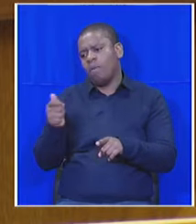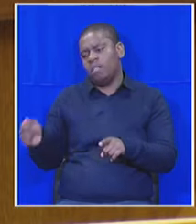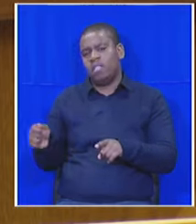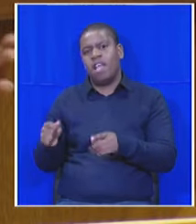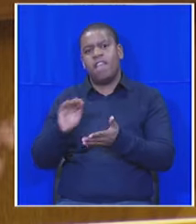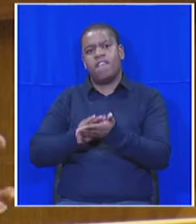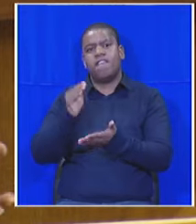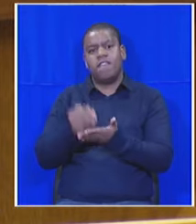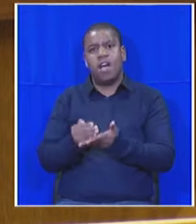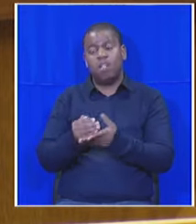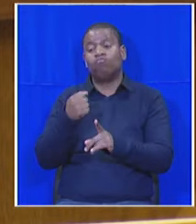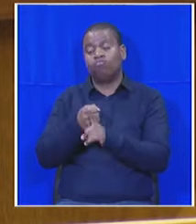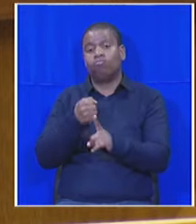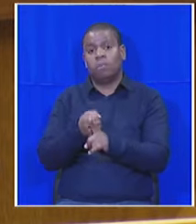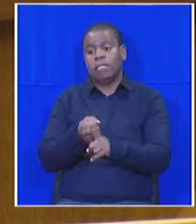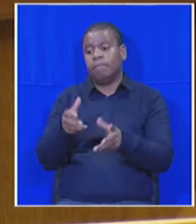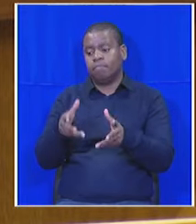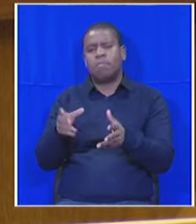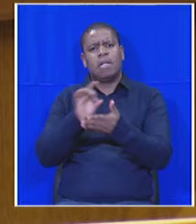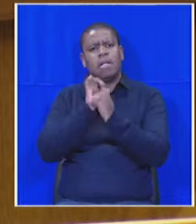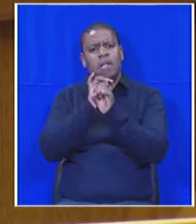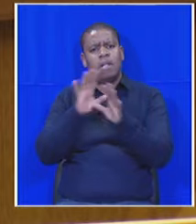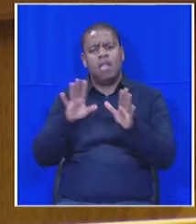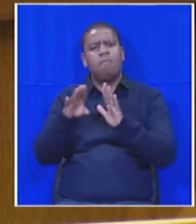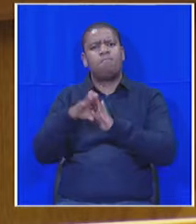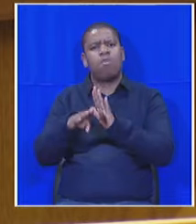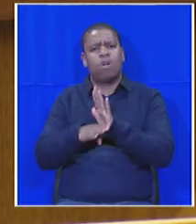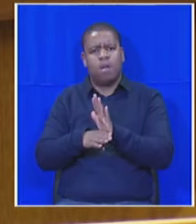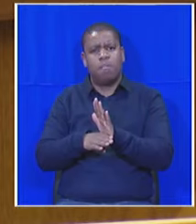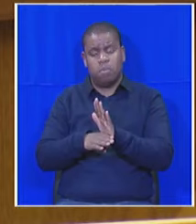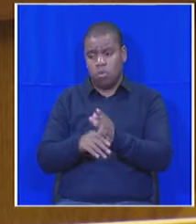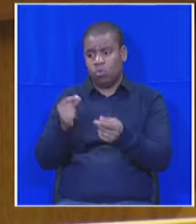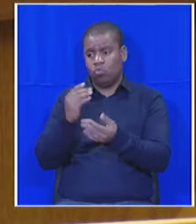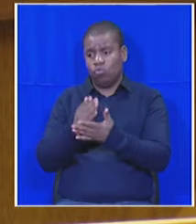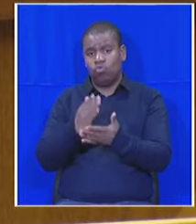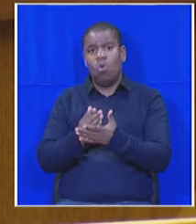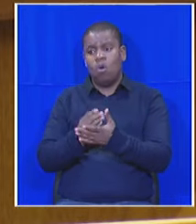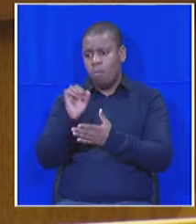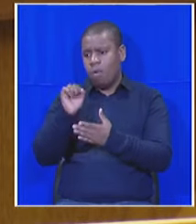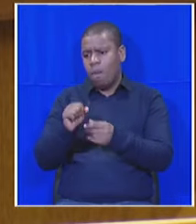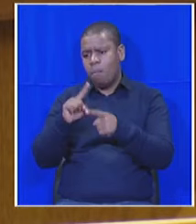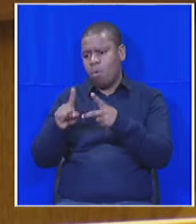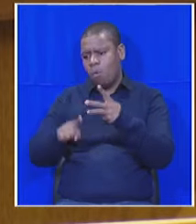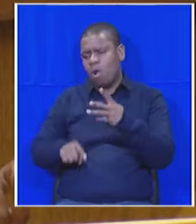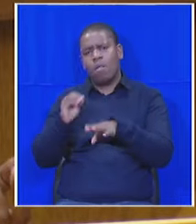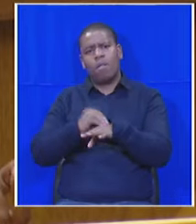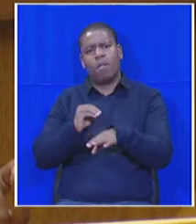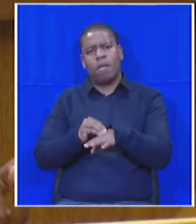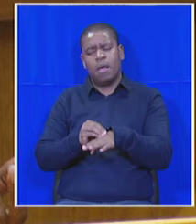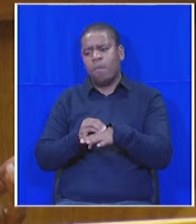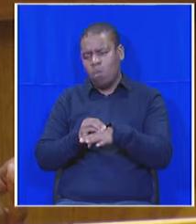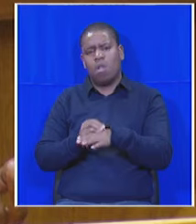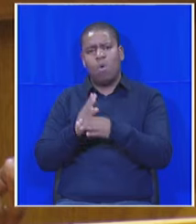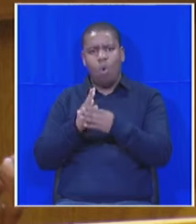struggling, has now presented a clear program where they are going to overcome their challenges. We just want to say